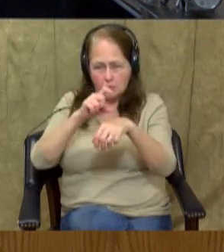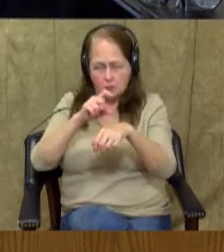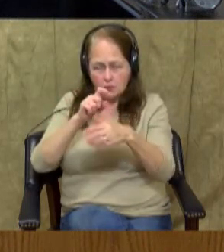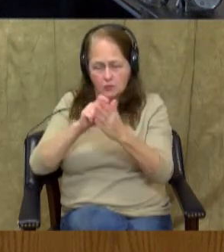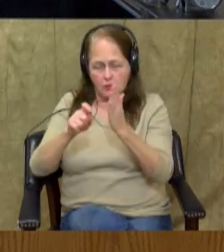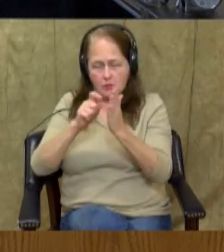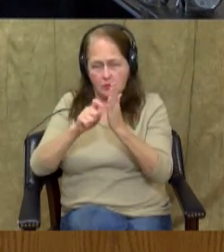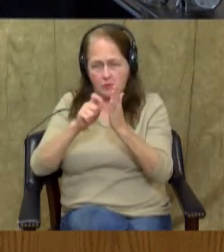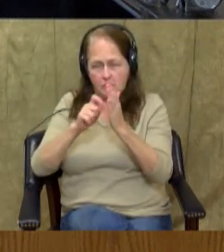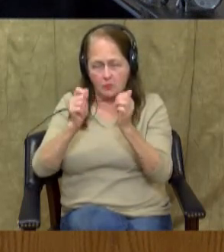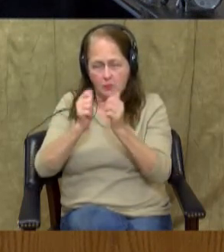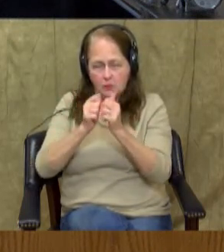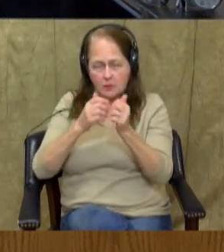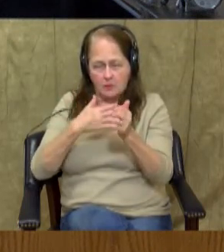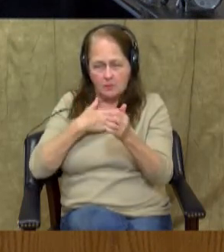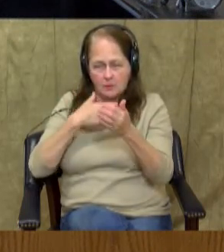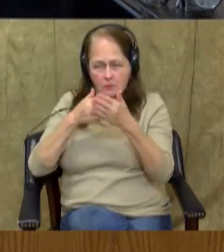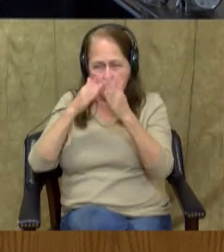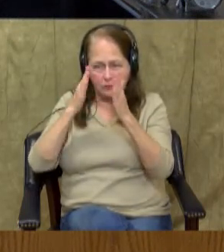for me to share with my students.